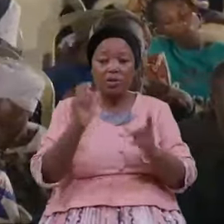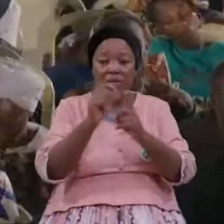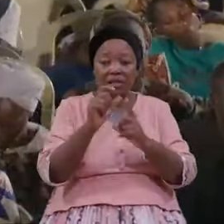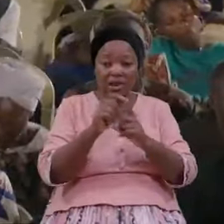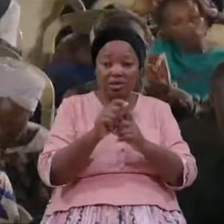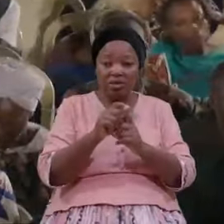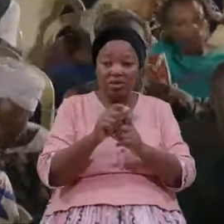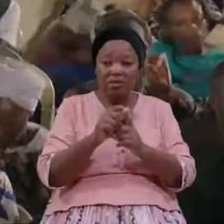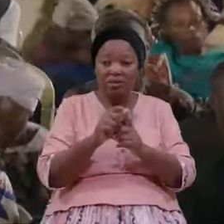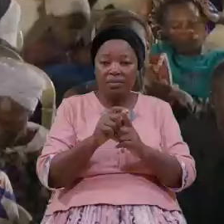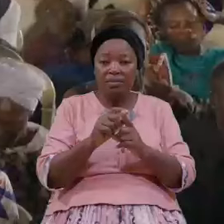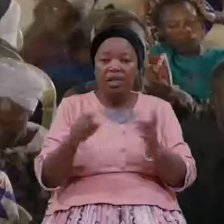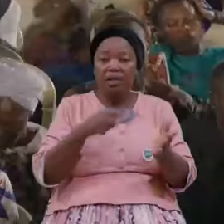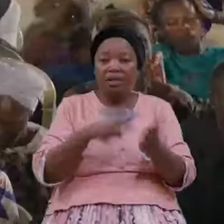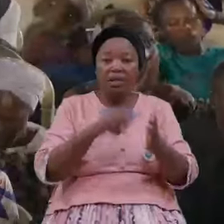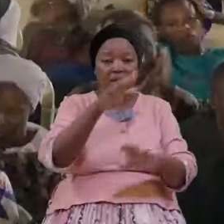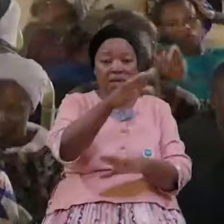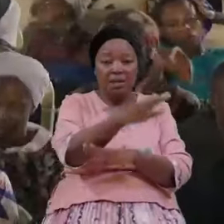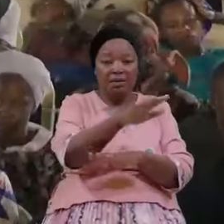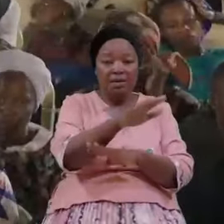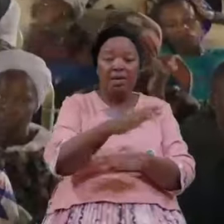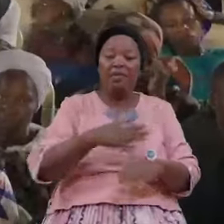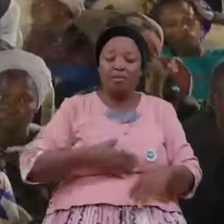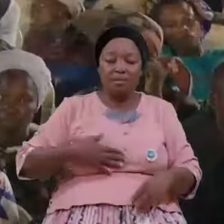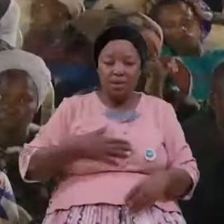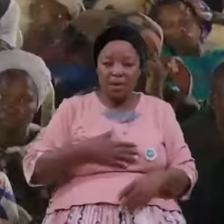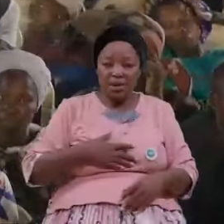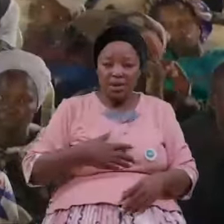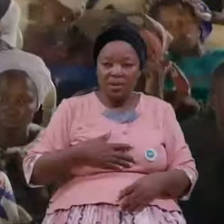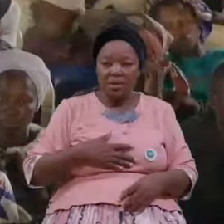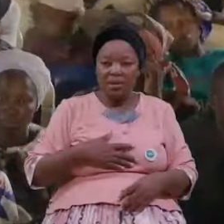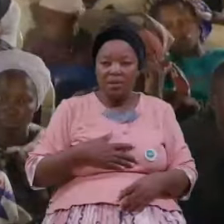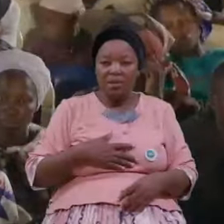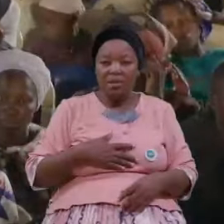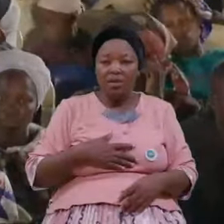this very evening, please visit the link